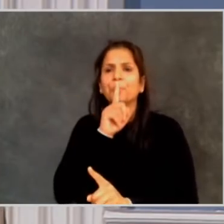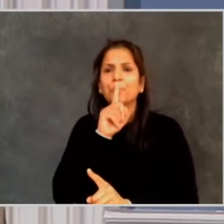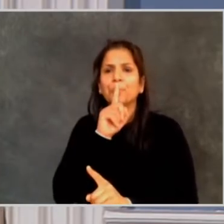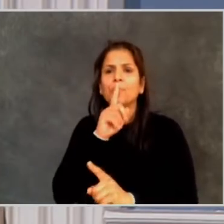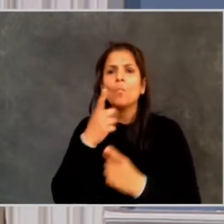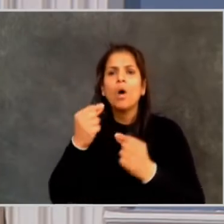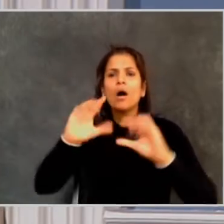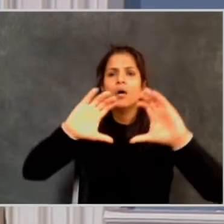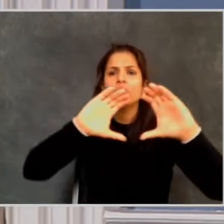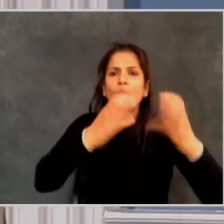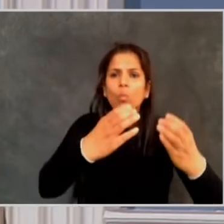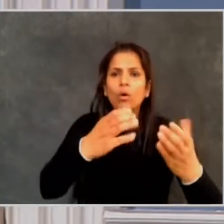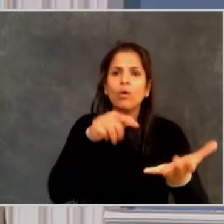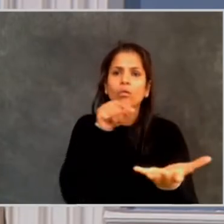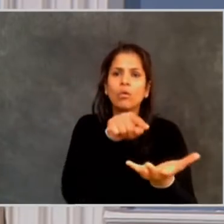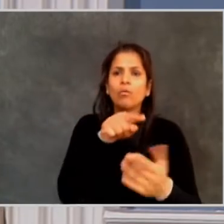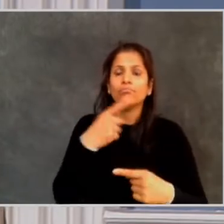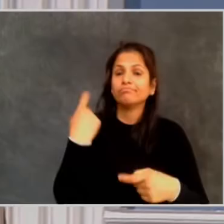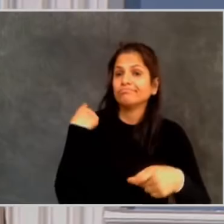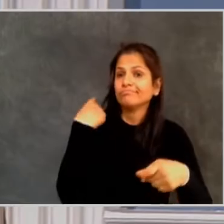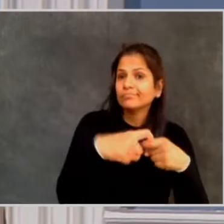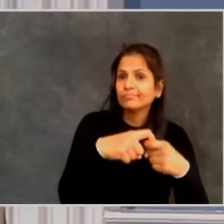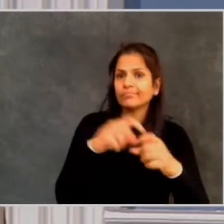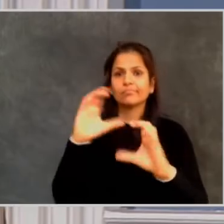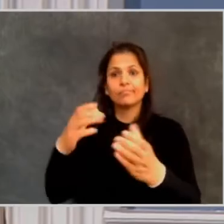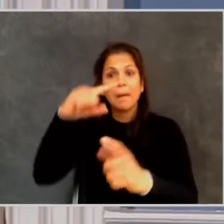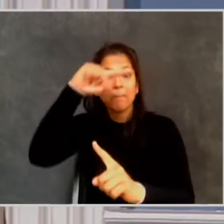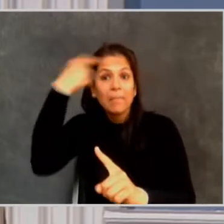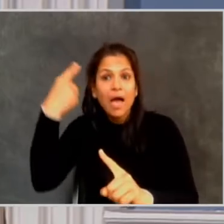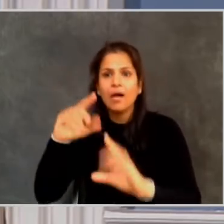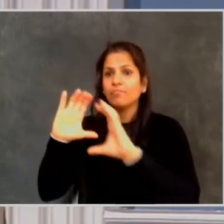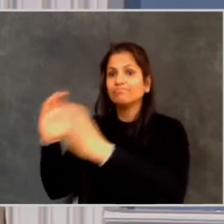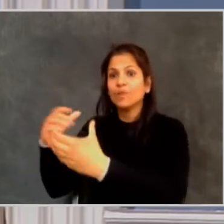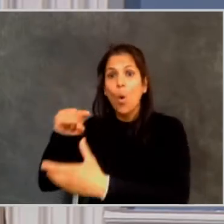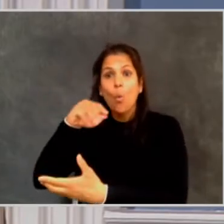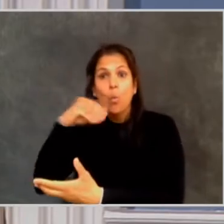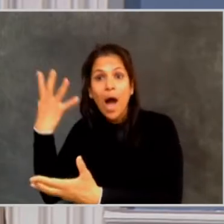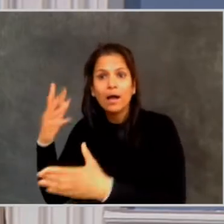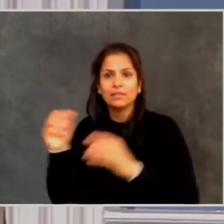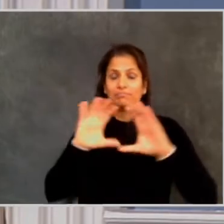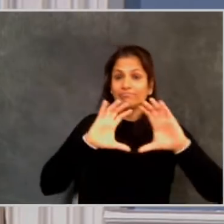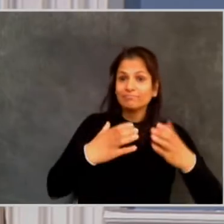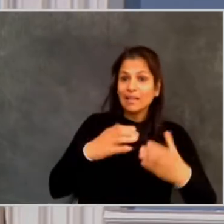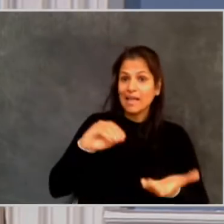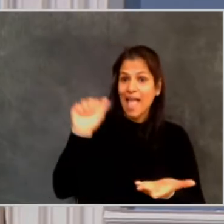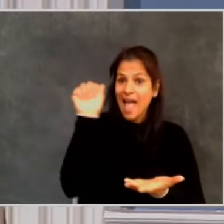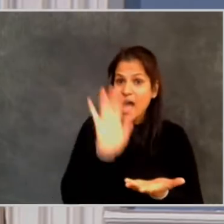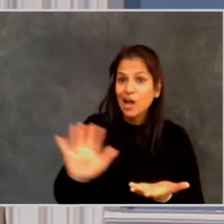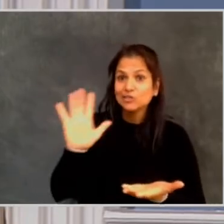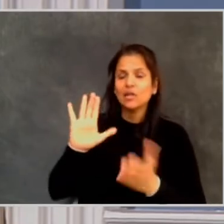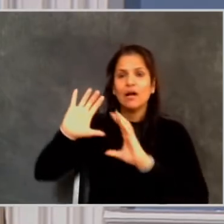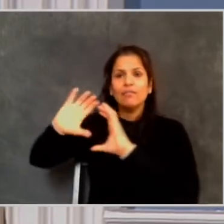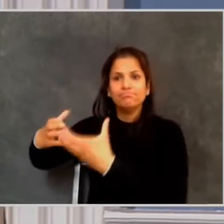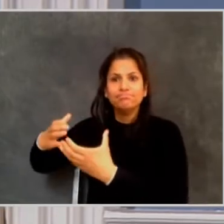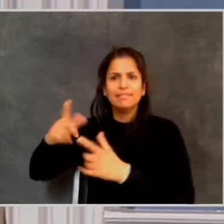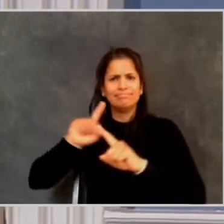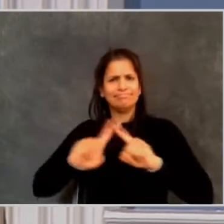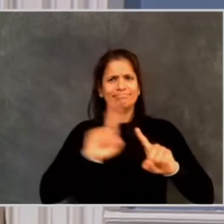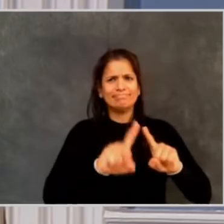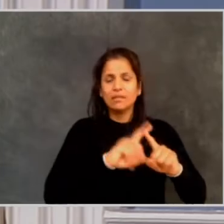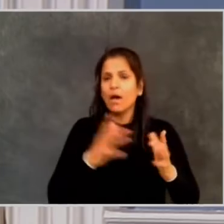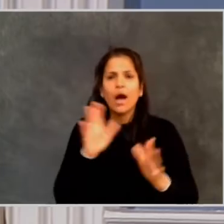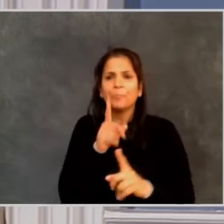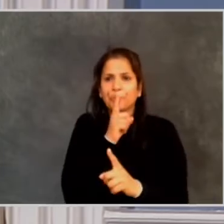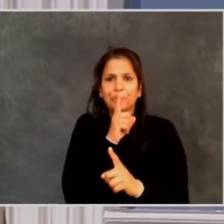likes to say, not making perfect be the enemy of good. And so we are not waiting until we have 100%. We